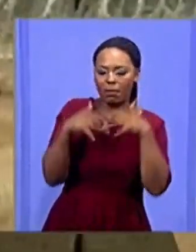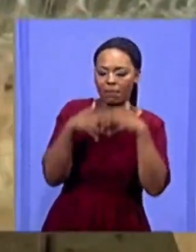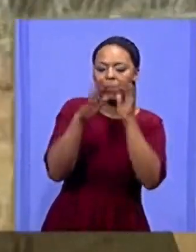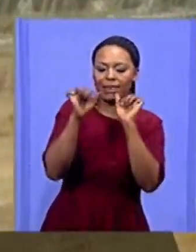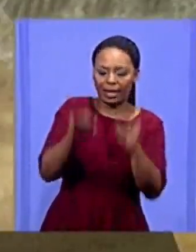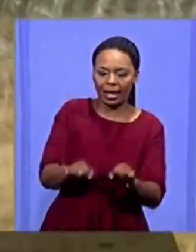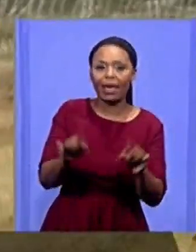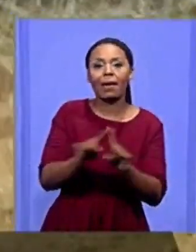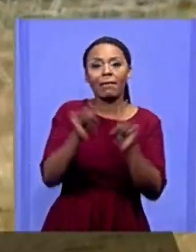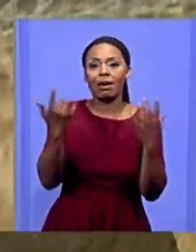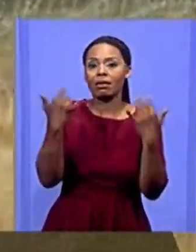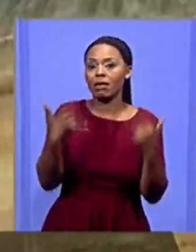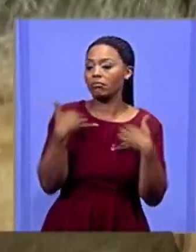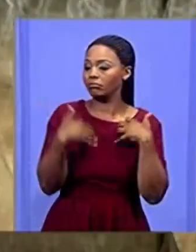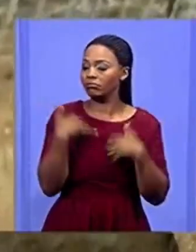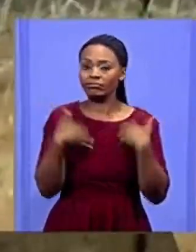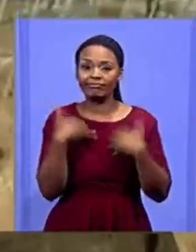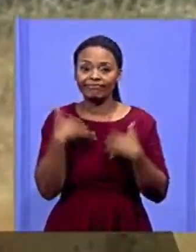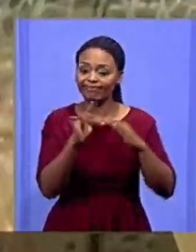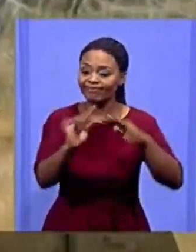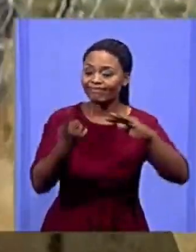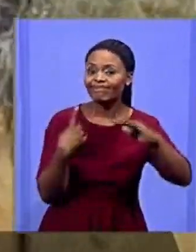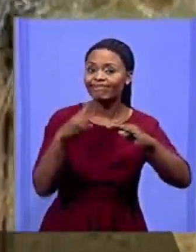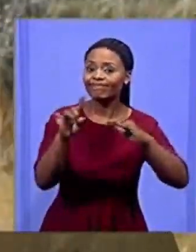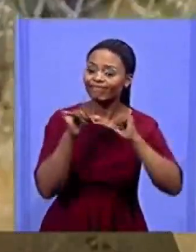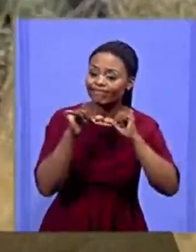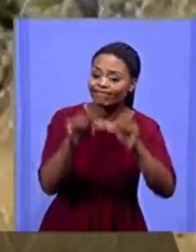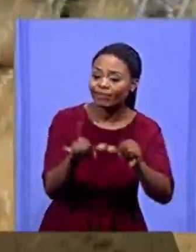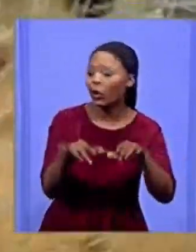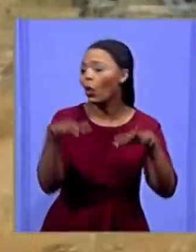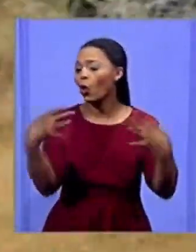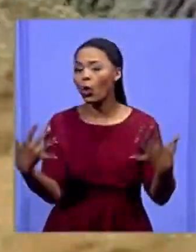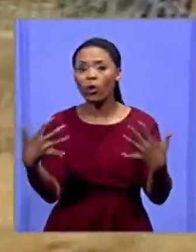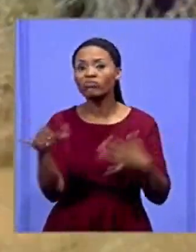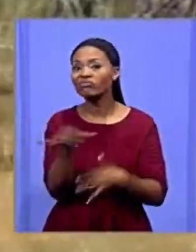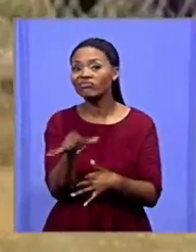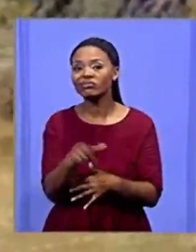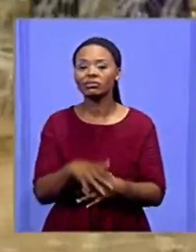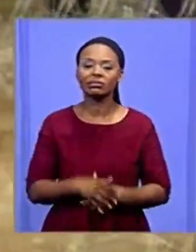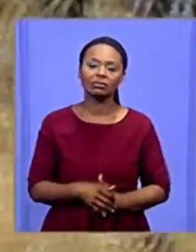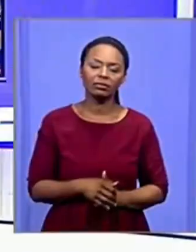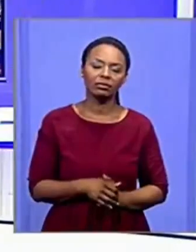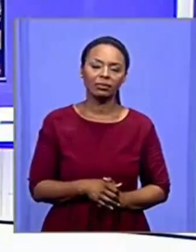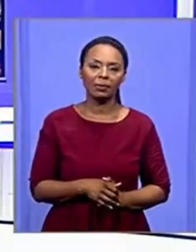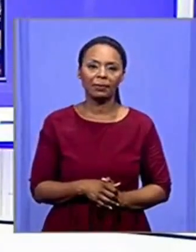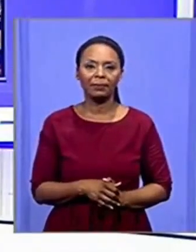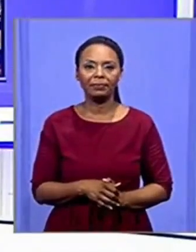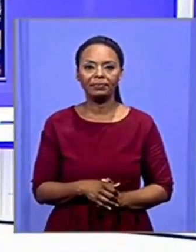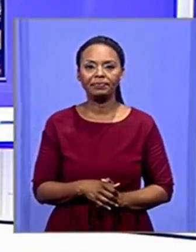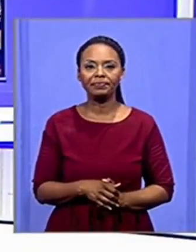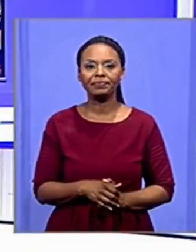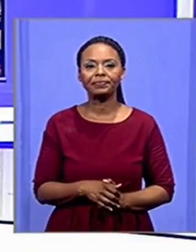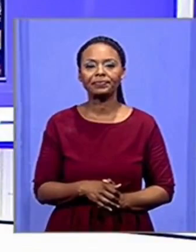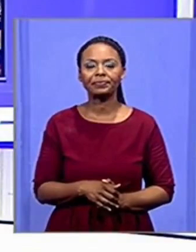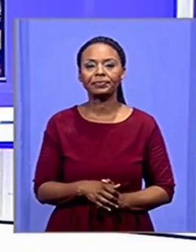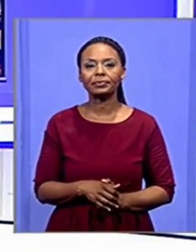ke gore melulwane ya go tsena le go tšwa ka nageng e tla tšwela maAfrika Borwa mohola. Afrika Borwa e